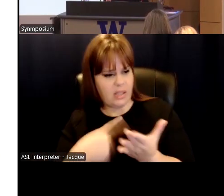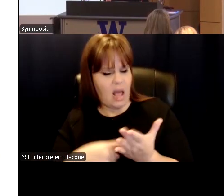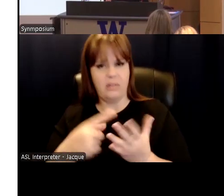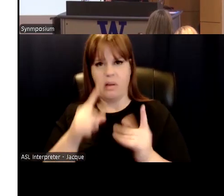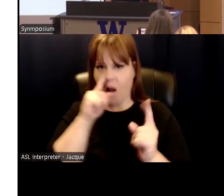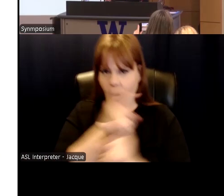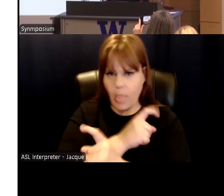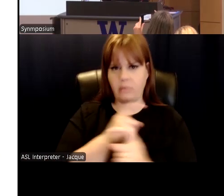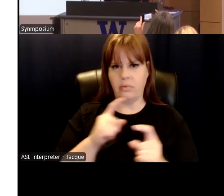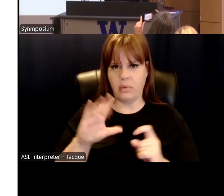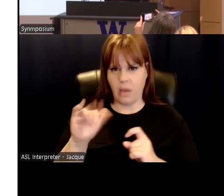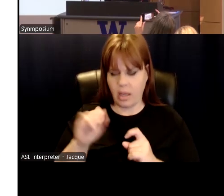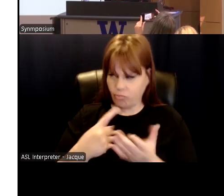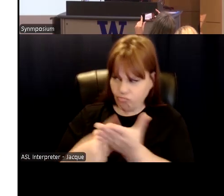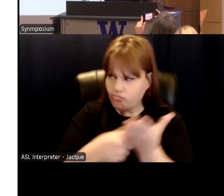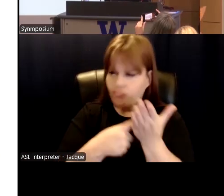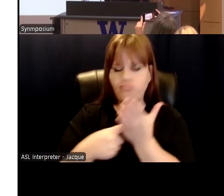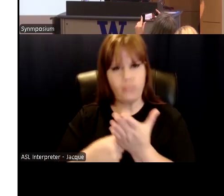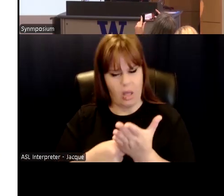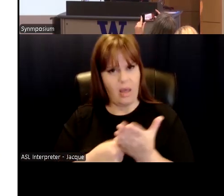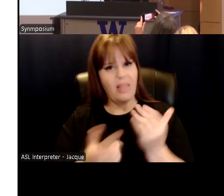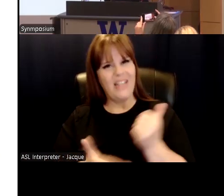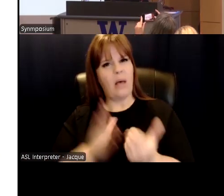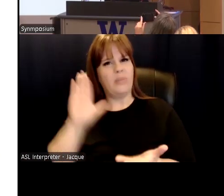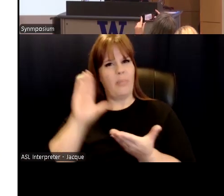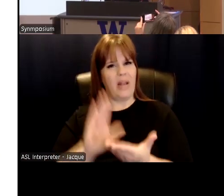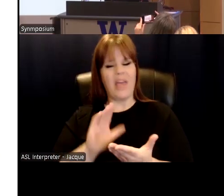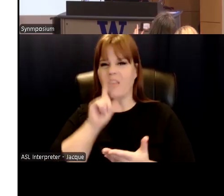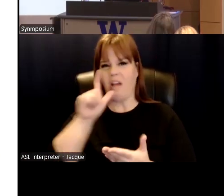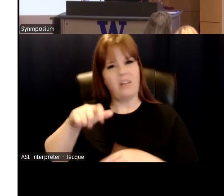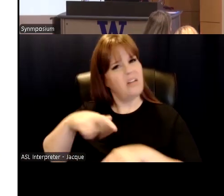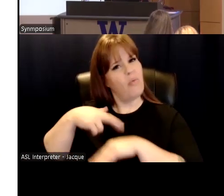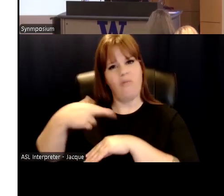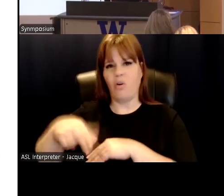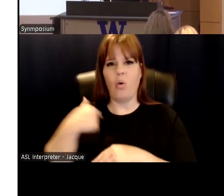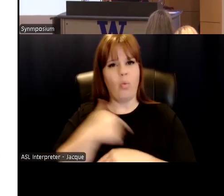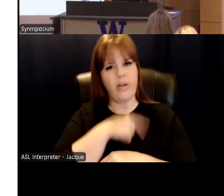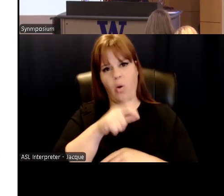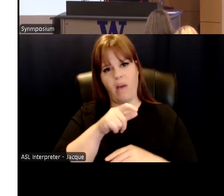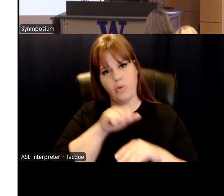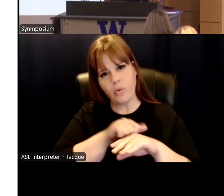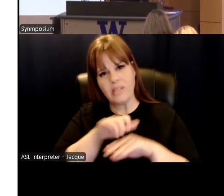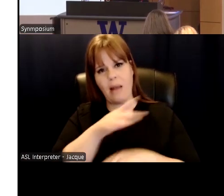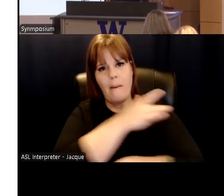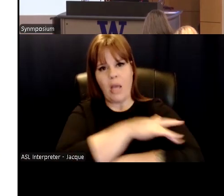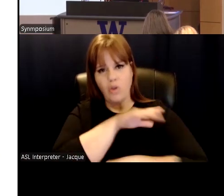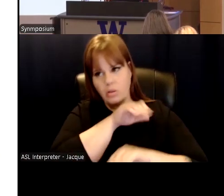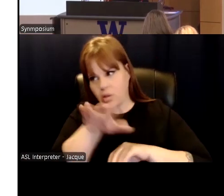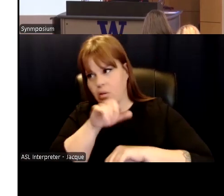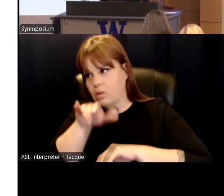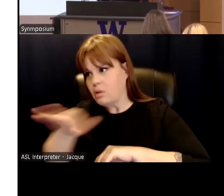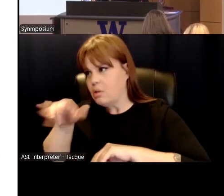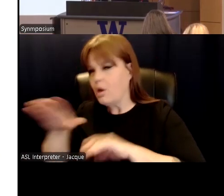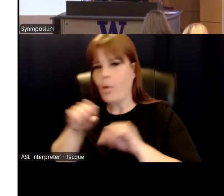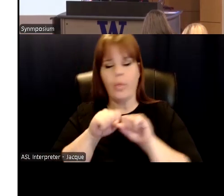this serves to mitigate these unnecessary referrals. We don't have to shuffle patients through the system, and also expedites